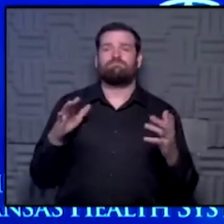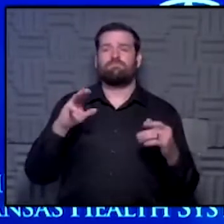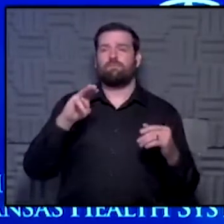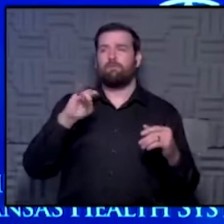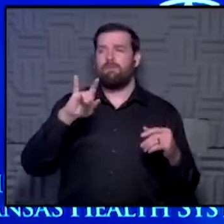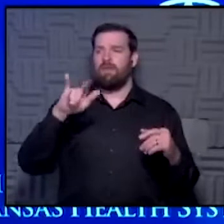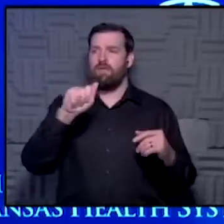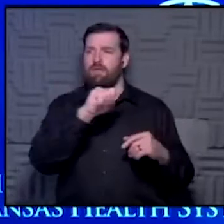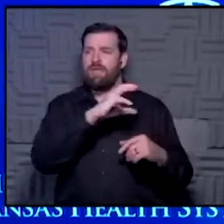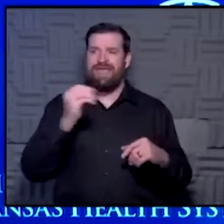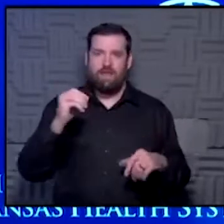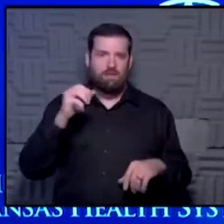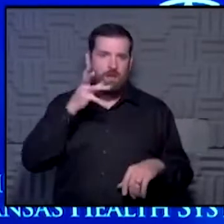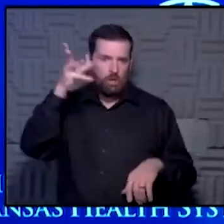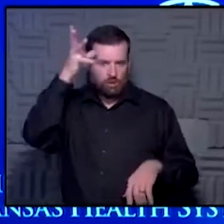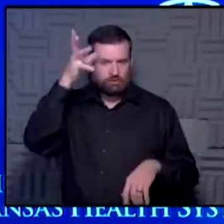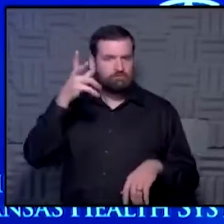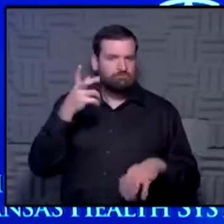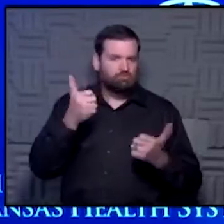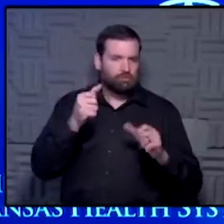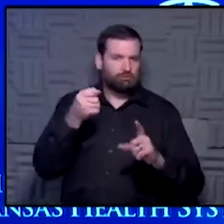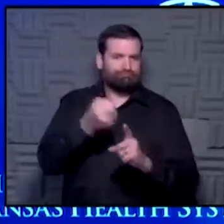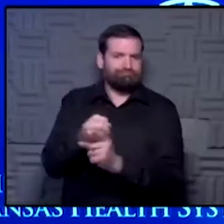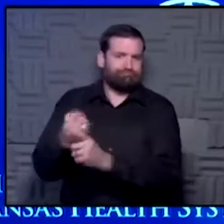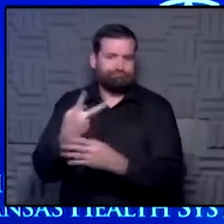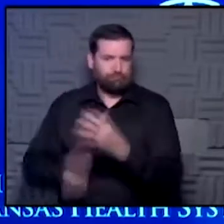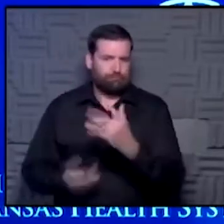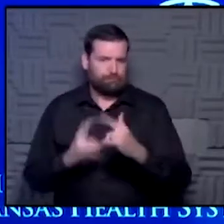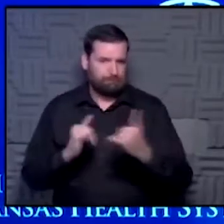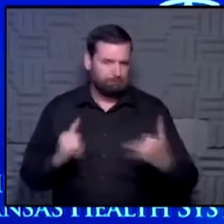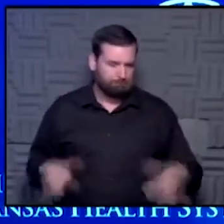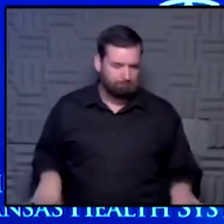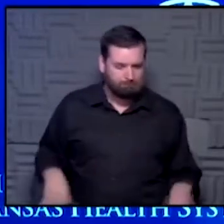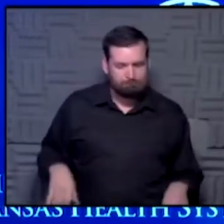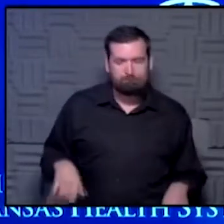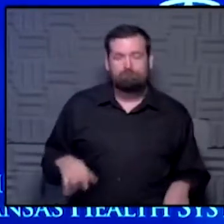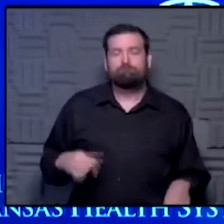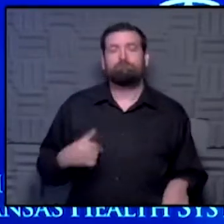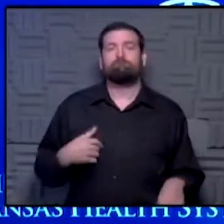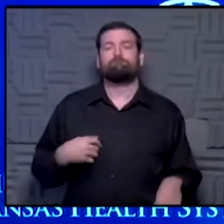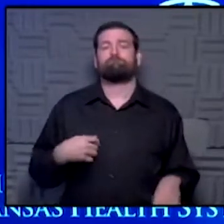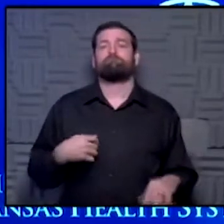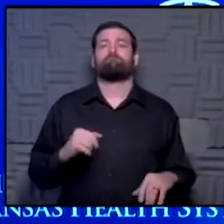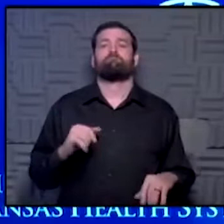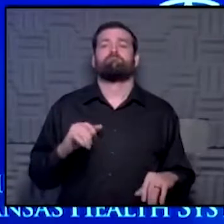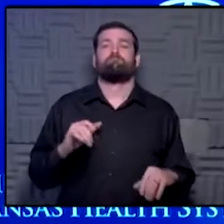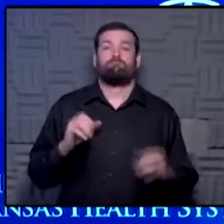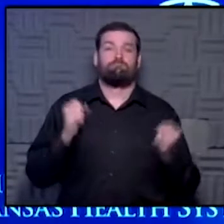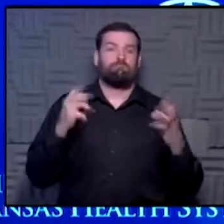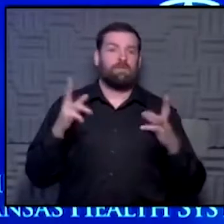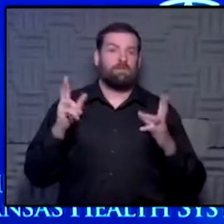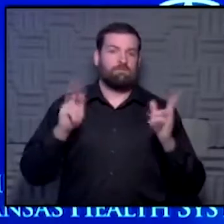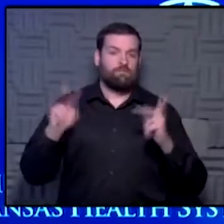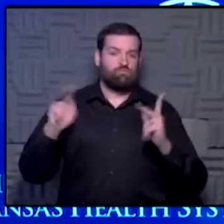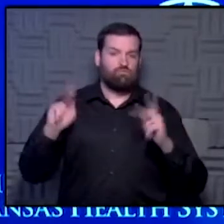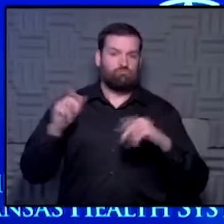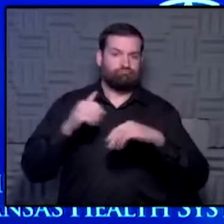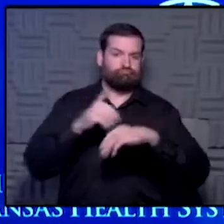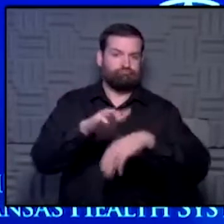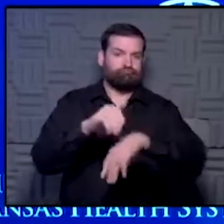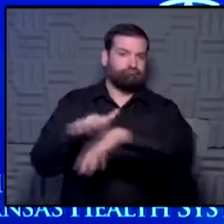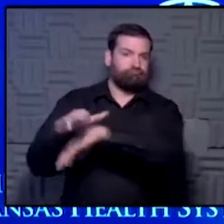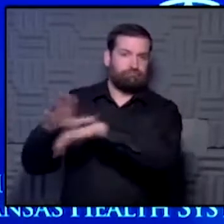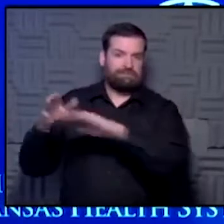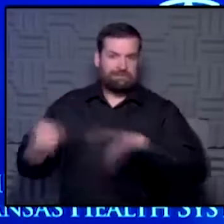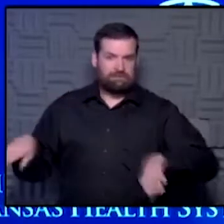and a parent question. I'm trying to do two birds with one stone here. You bet. As we get ready to, a lot of people send kids back to school,